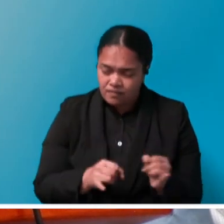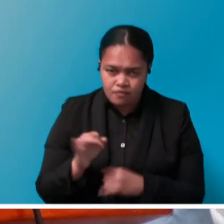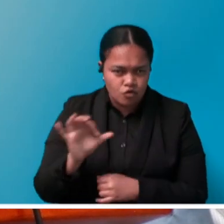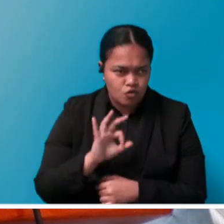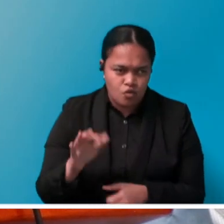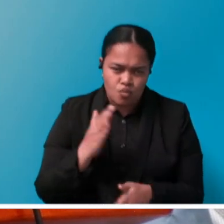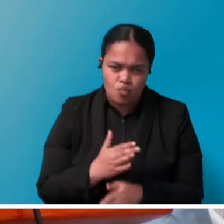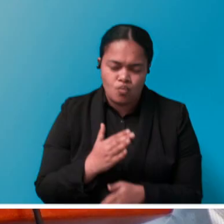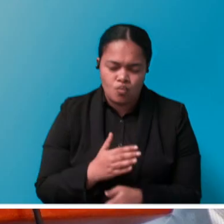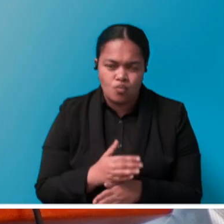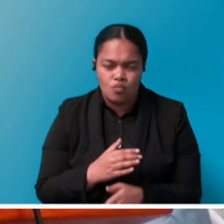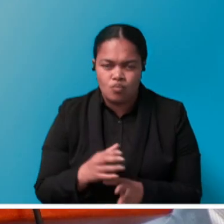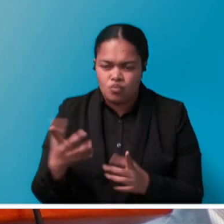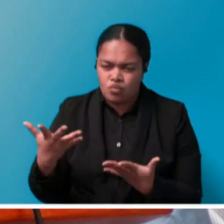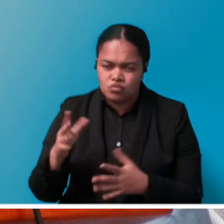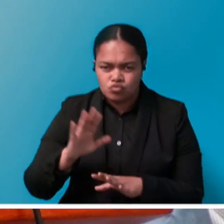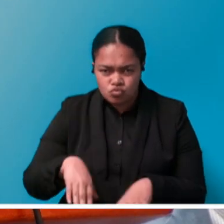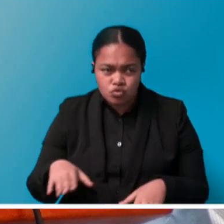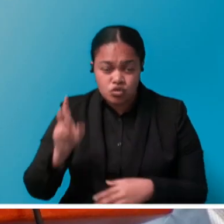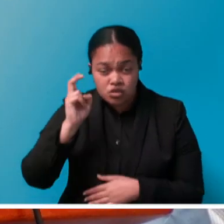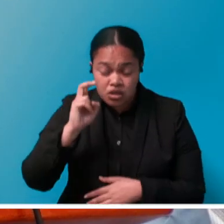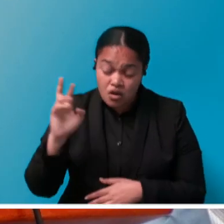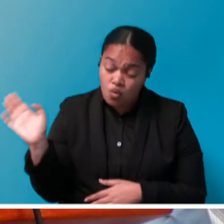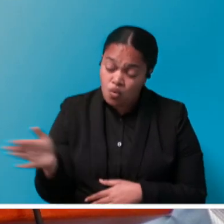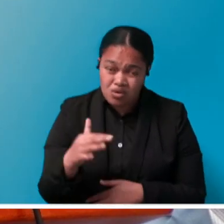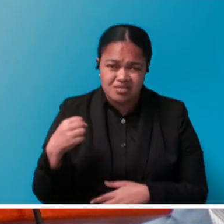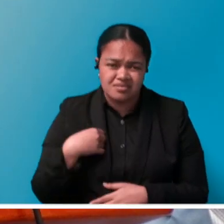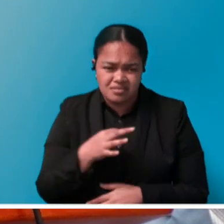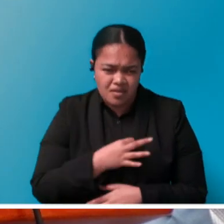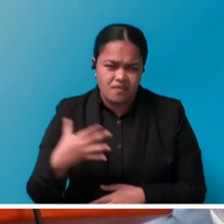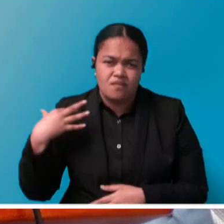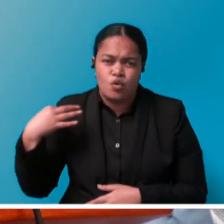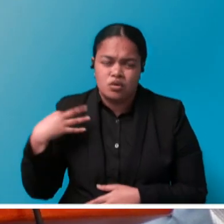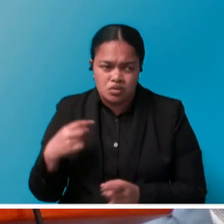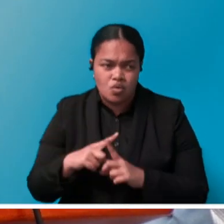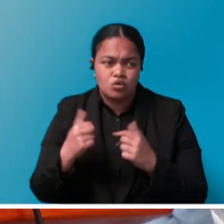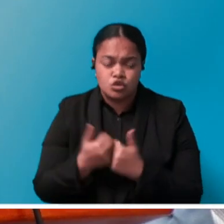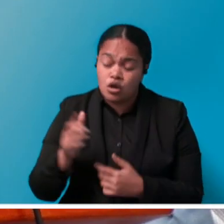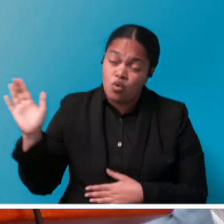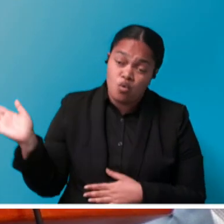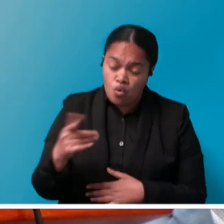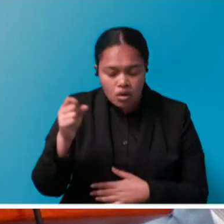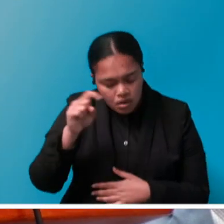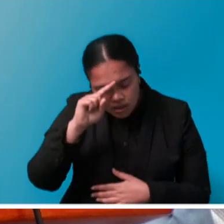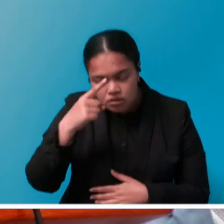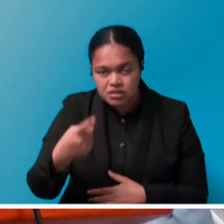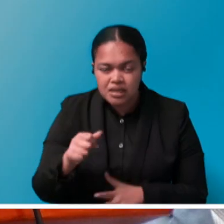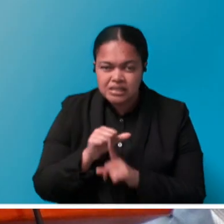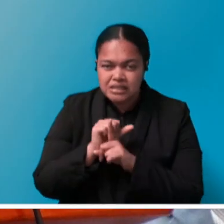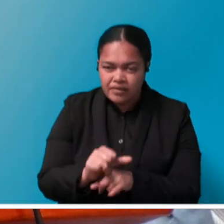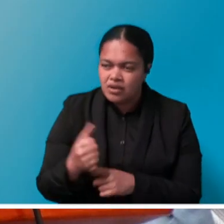near children. Training for all staff, volunteers, and contractors so that everyone understands their safeguarding